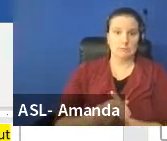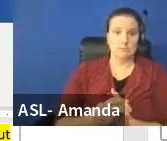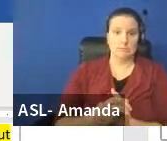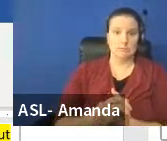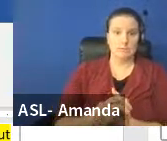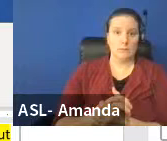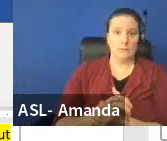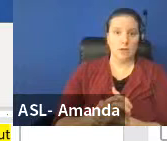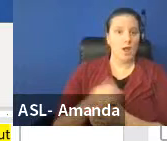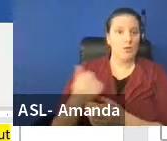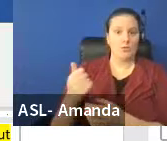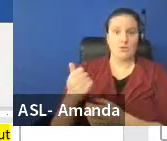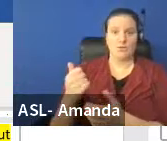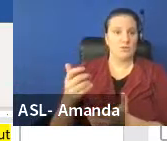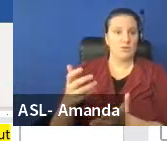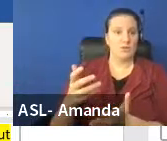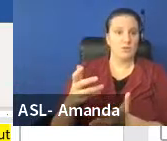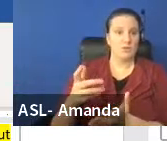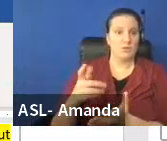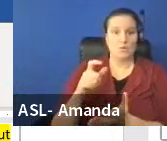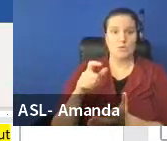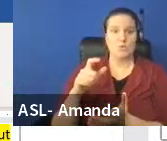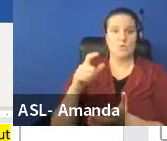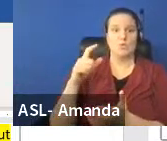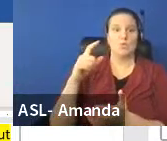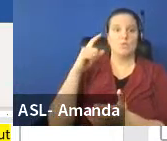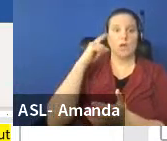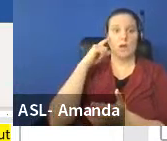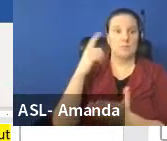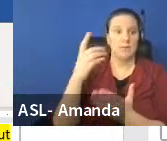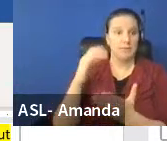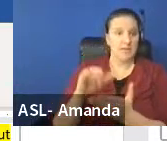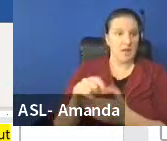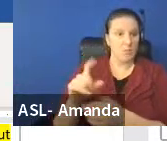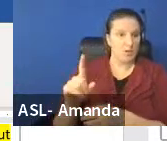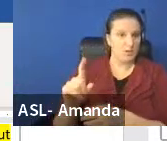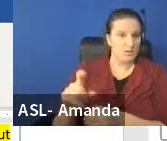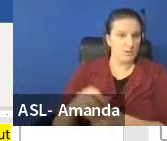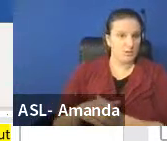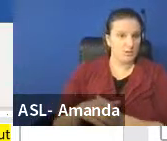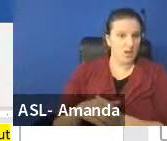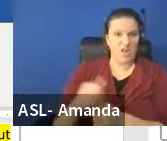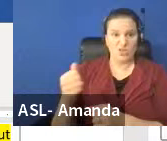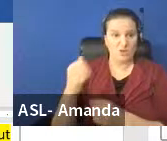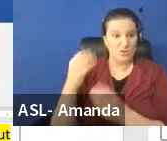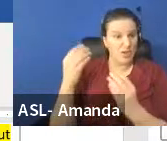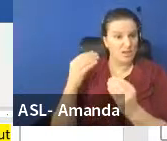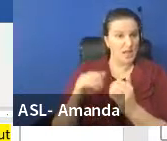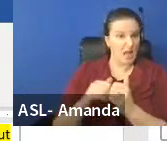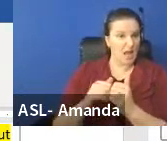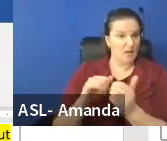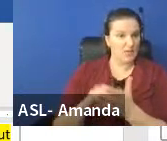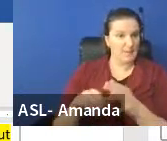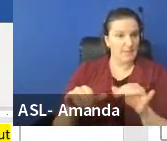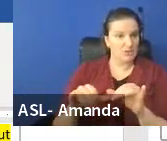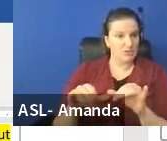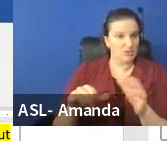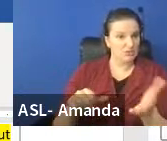But any other, whoever may have posed that one, any other thoughts as to how that might be